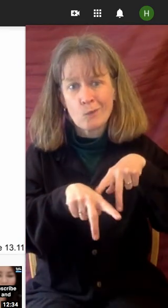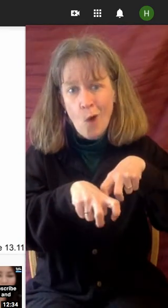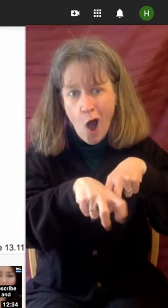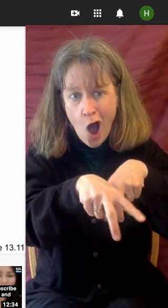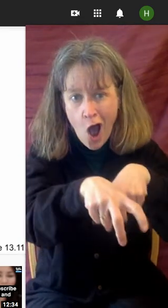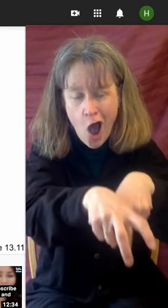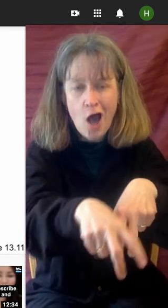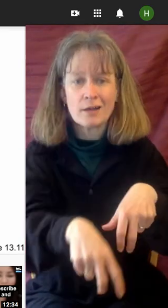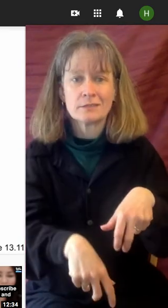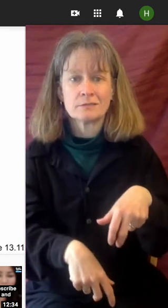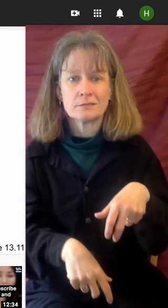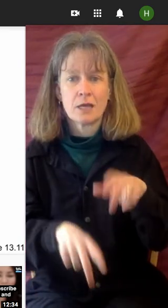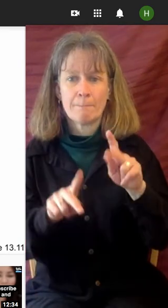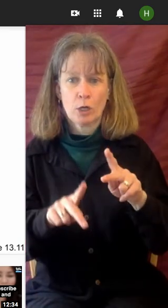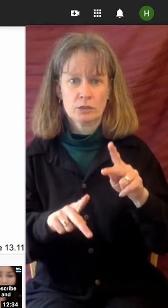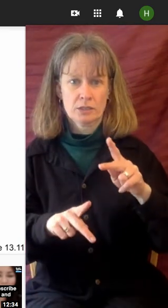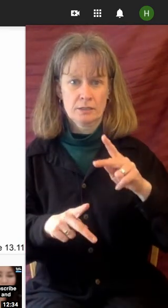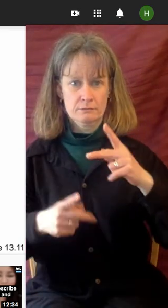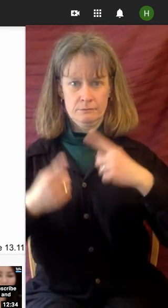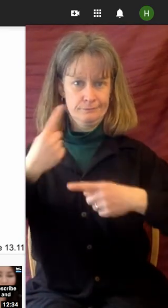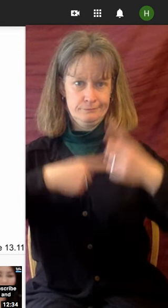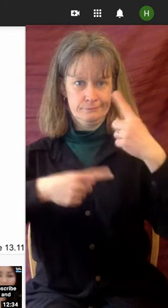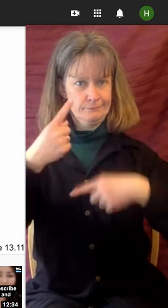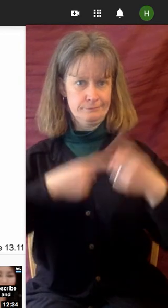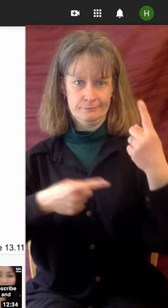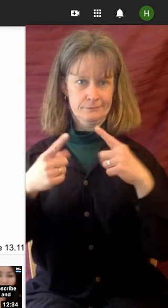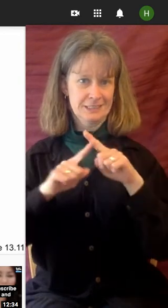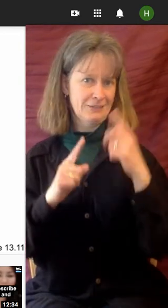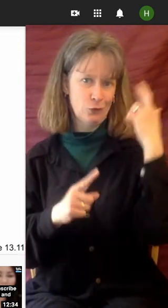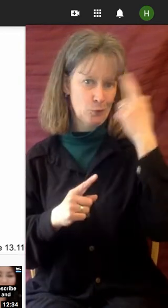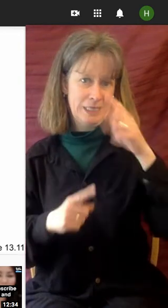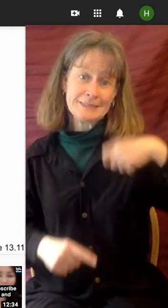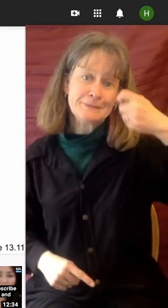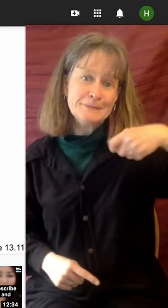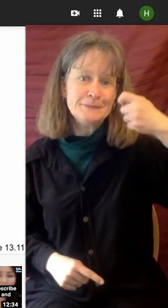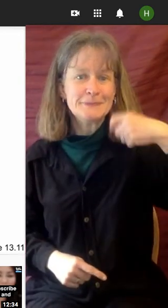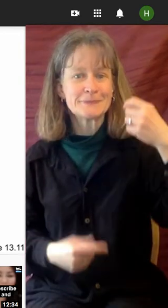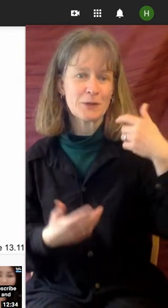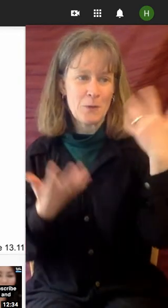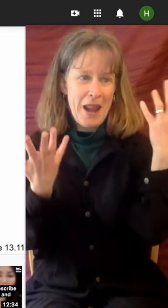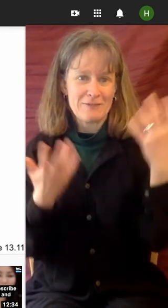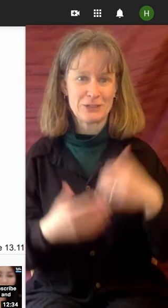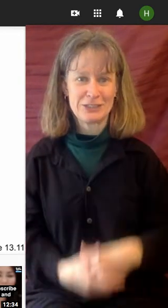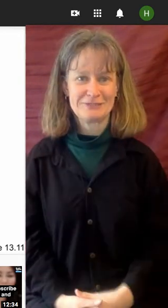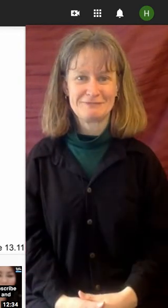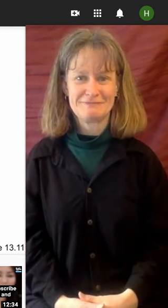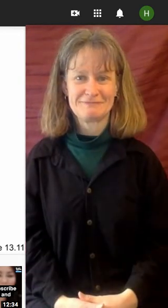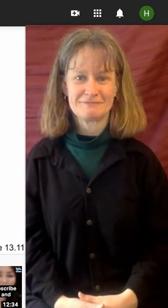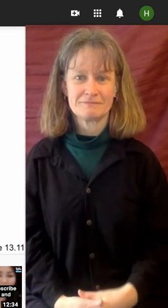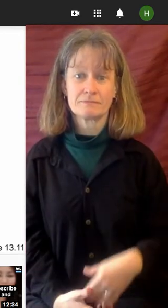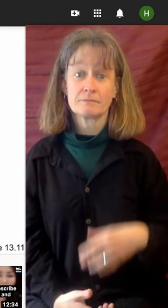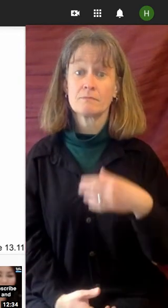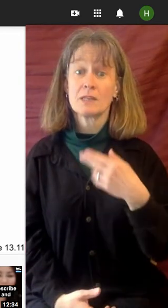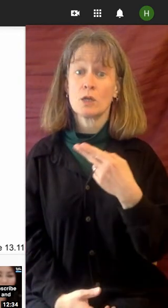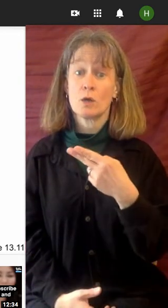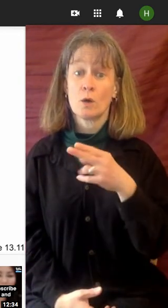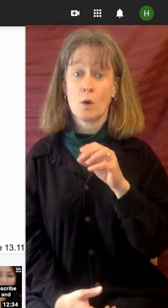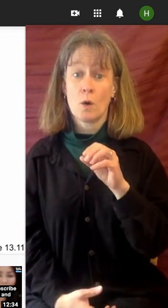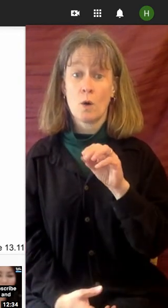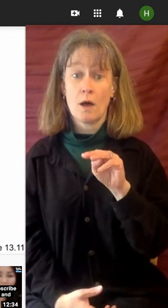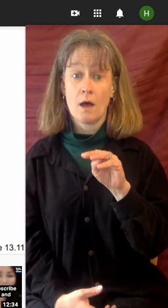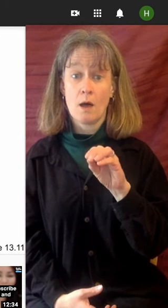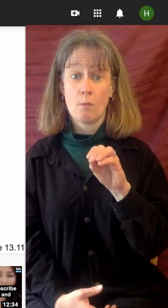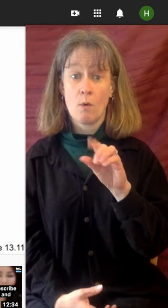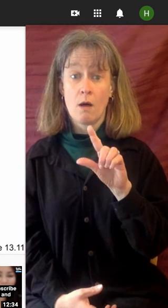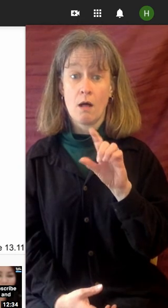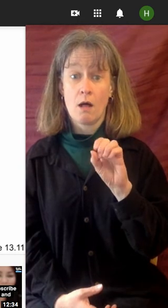hands, and then we use our hands for multiple uses. So homologous structures, same